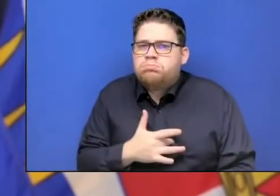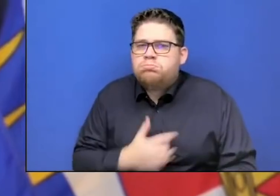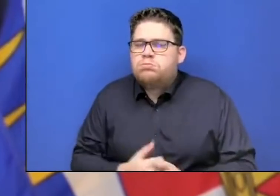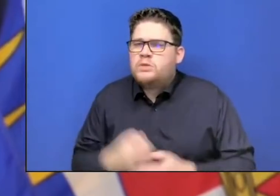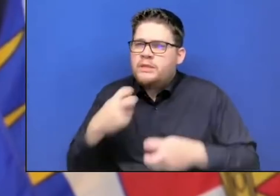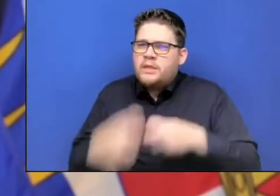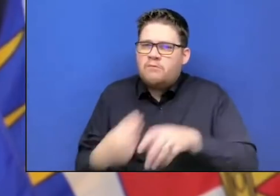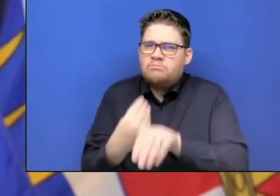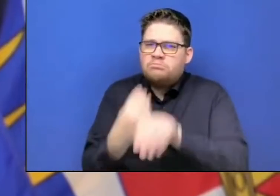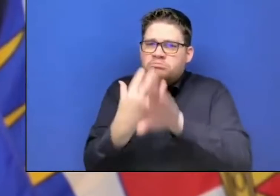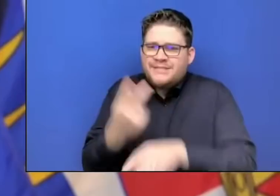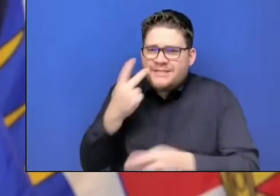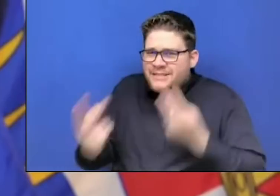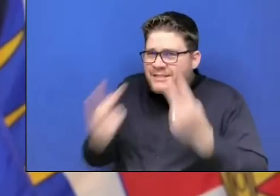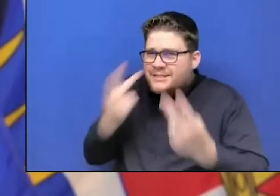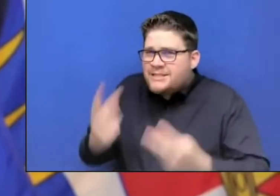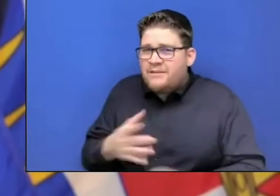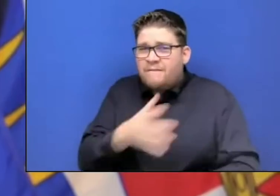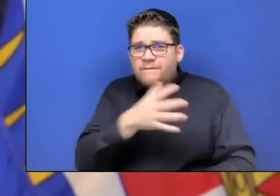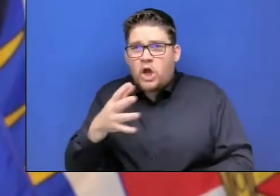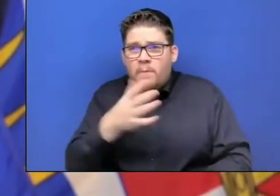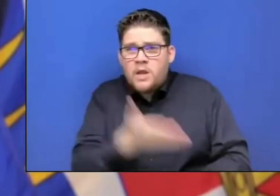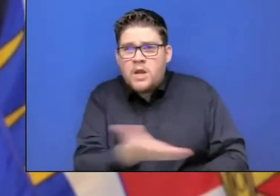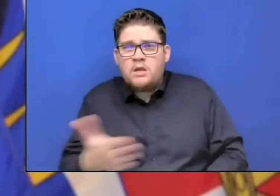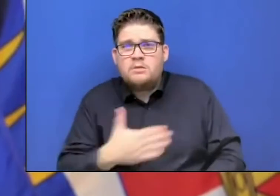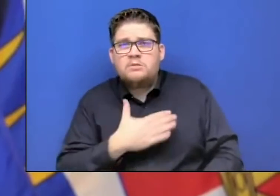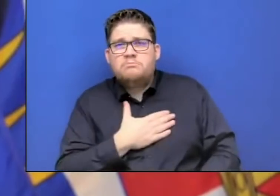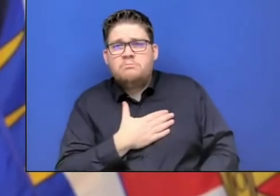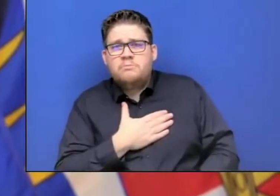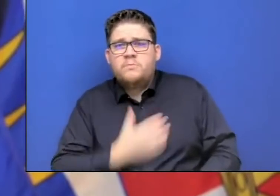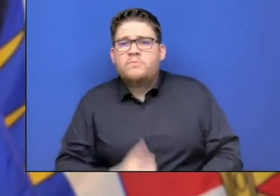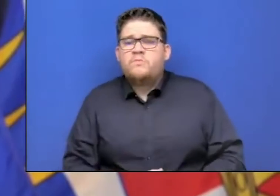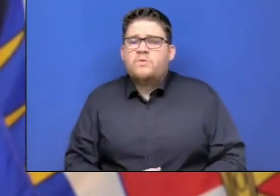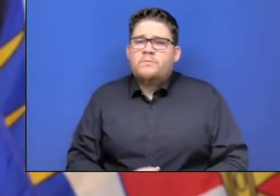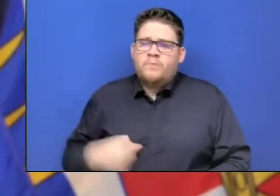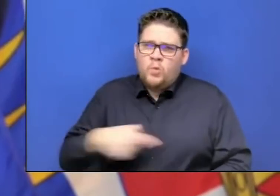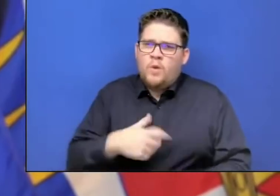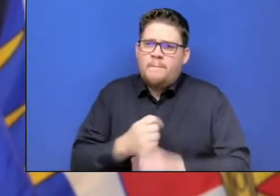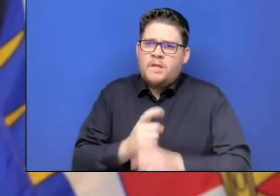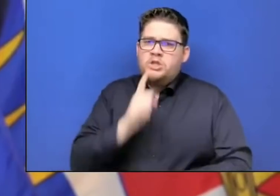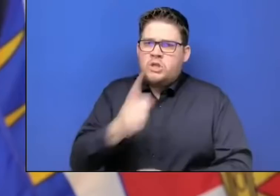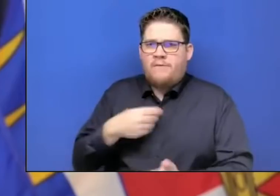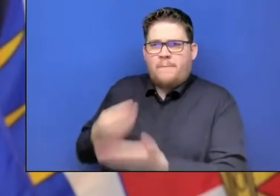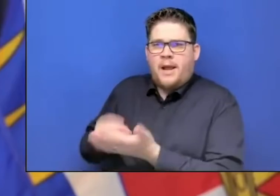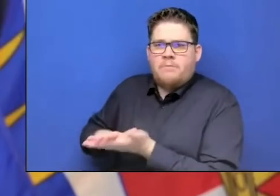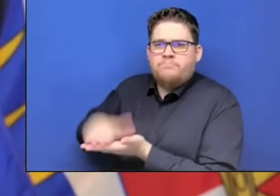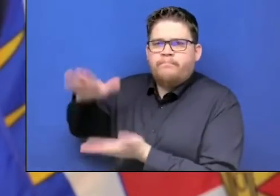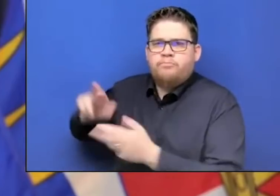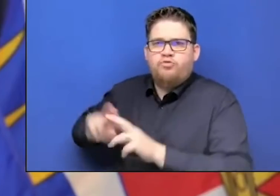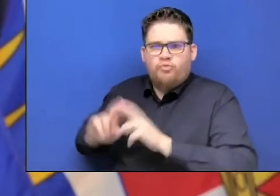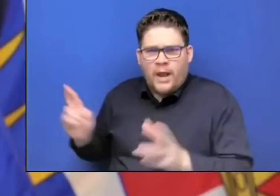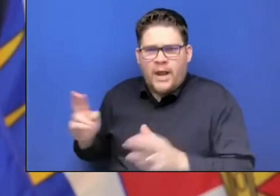producers. We will make sure that disaster relief funds are available for farmers, and that